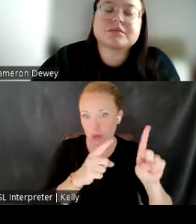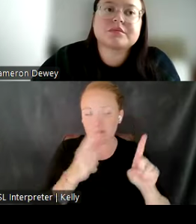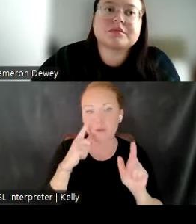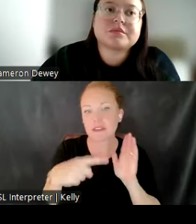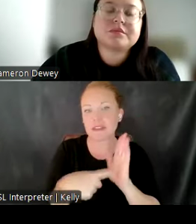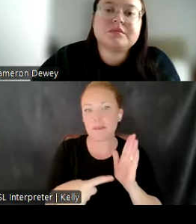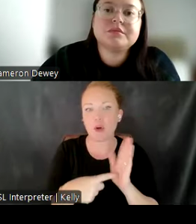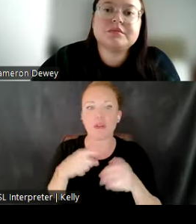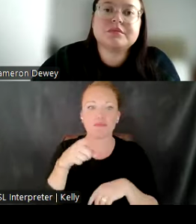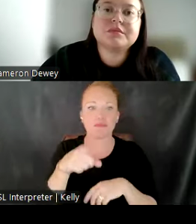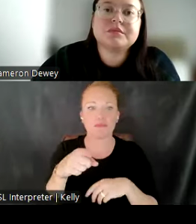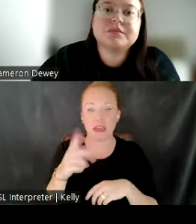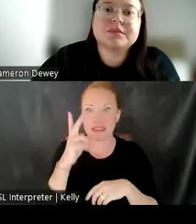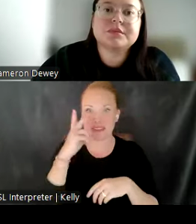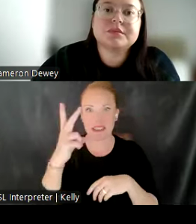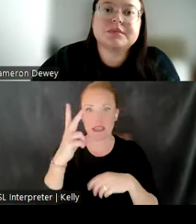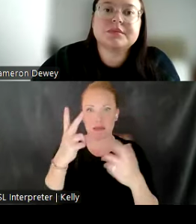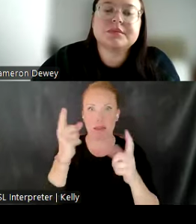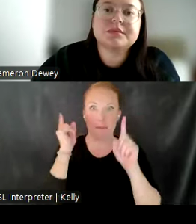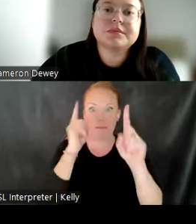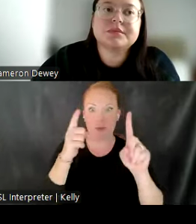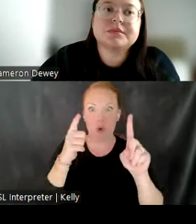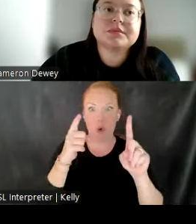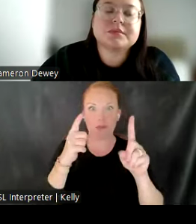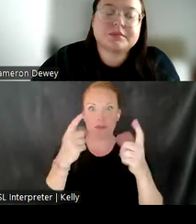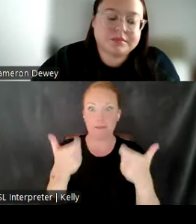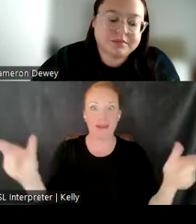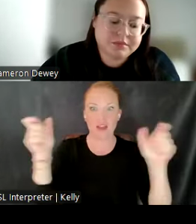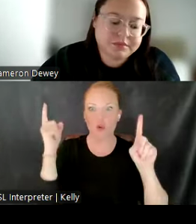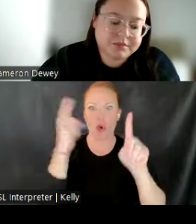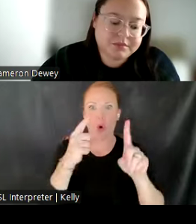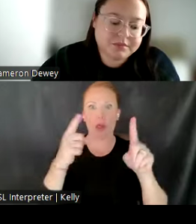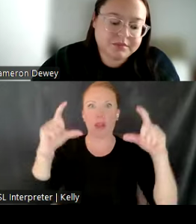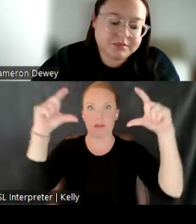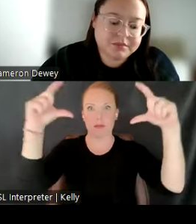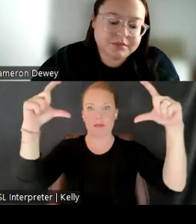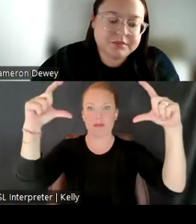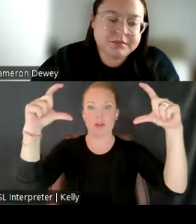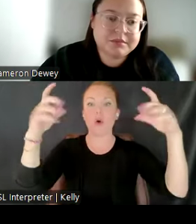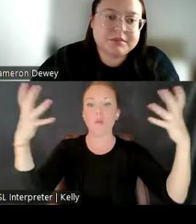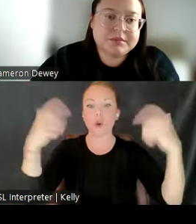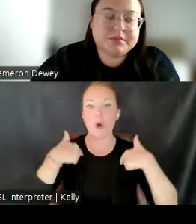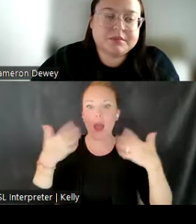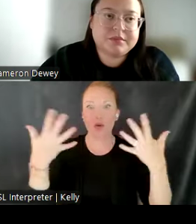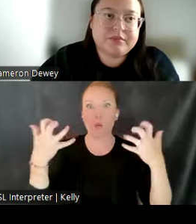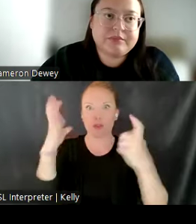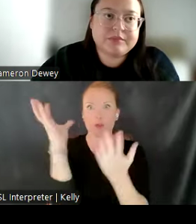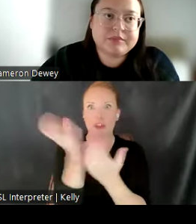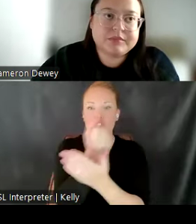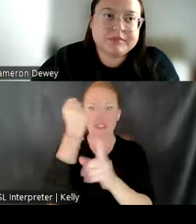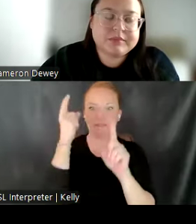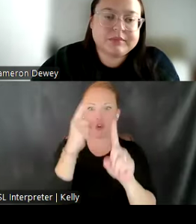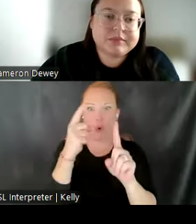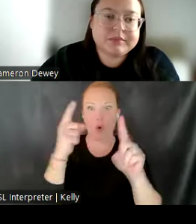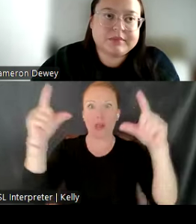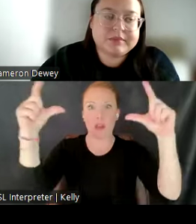at the main goal and like what we want to achieve, and then focusing on the subset of actions that can help